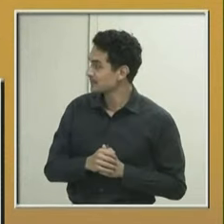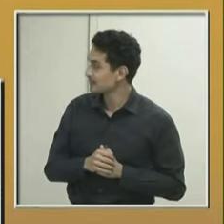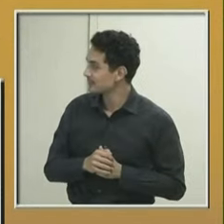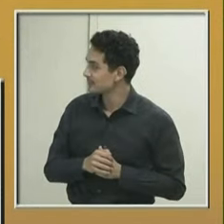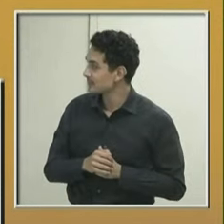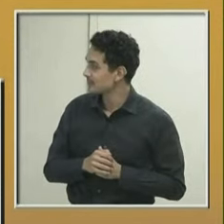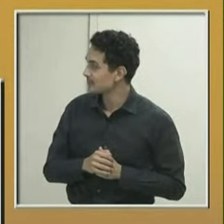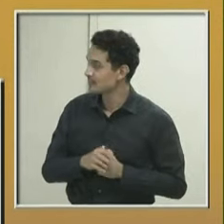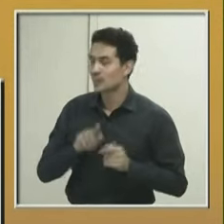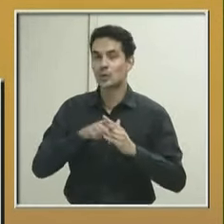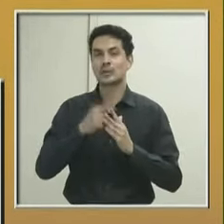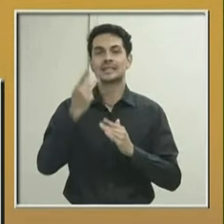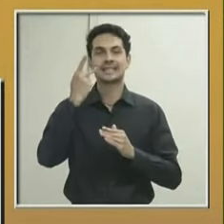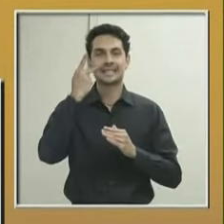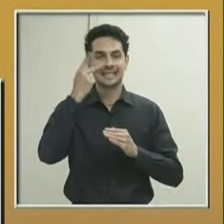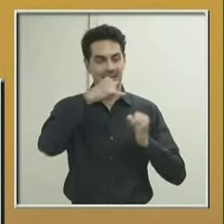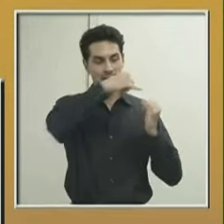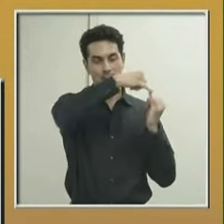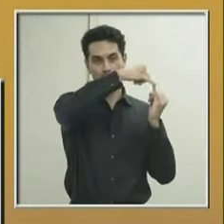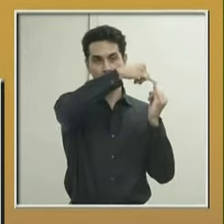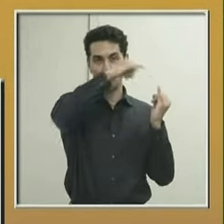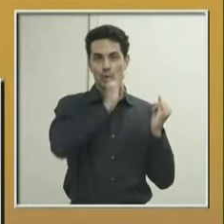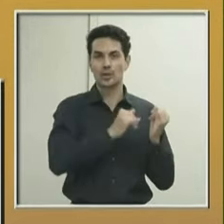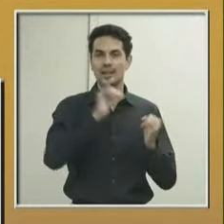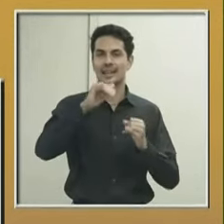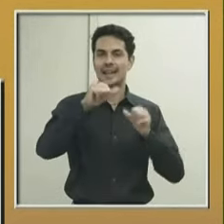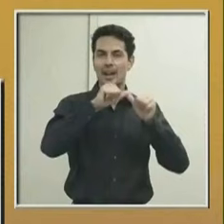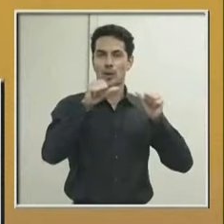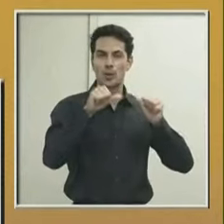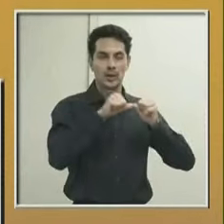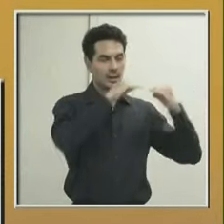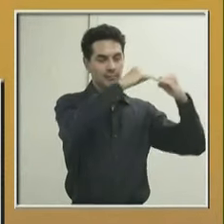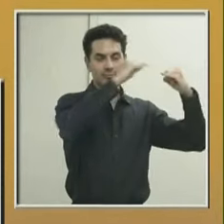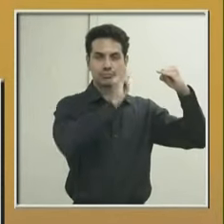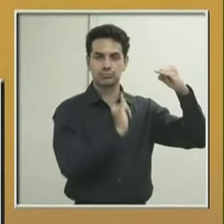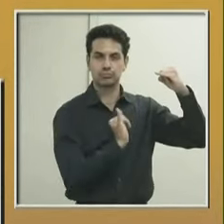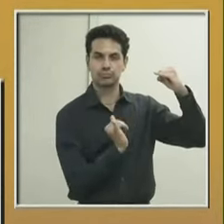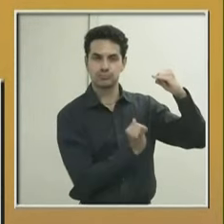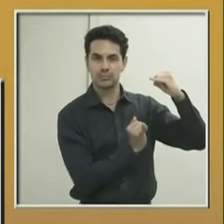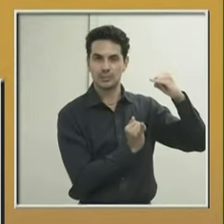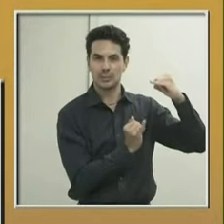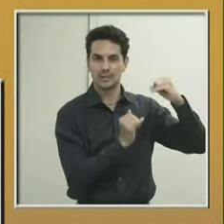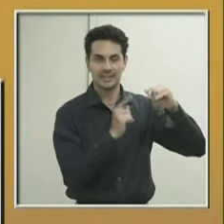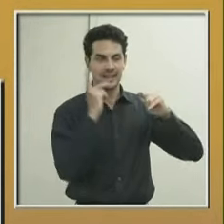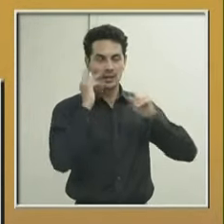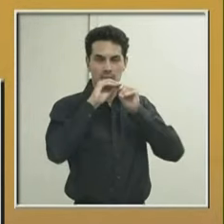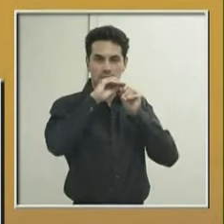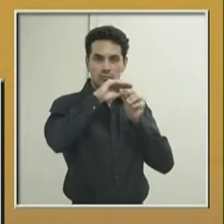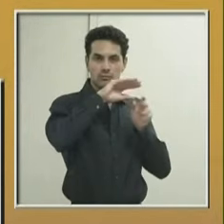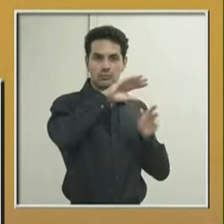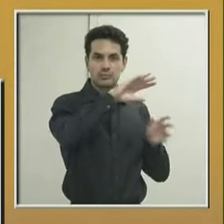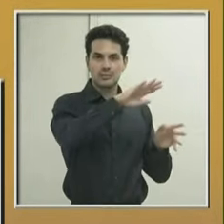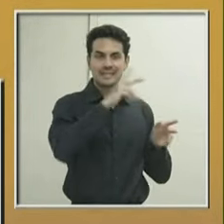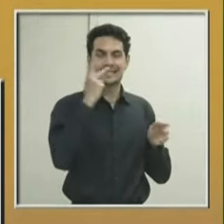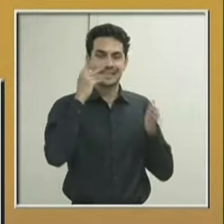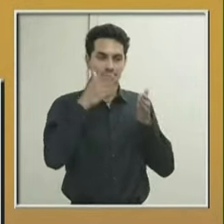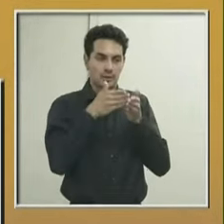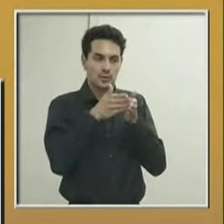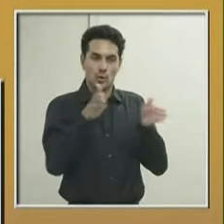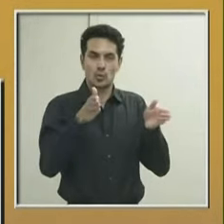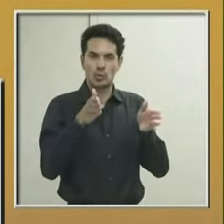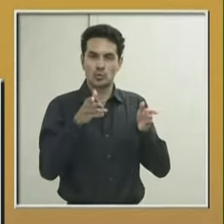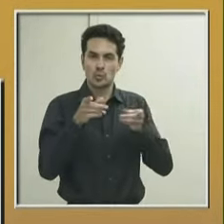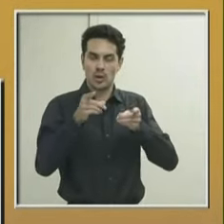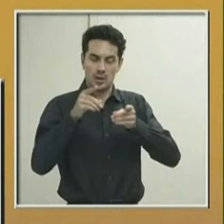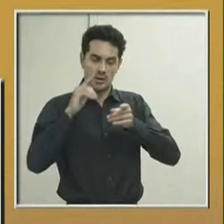to the perimeter, which you see is the outlined area in both of the maps. And you can see the general direction on the left at